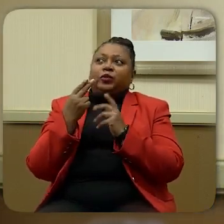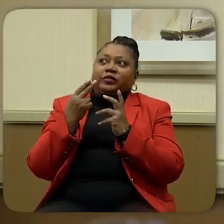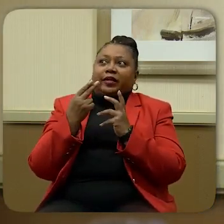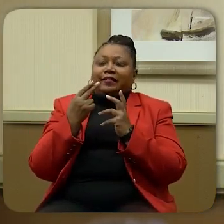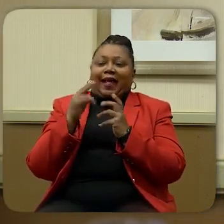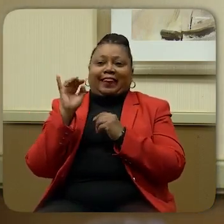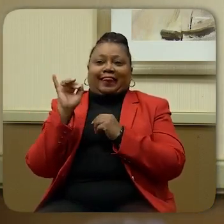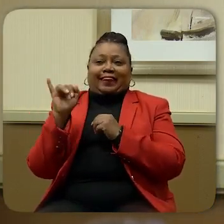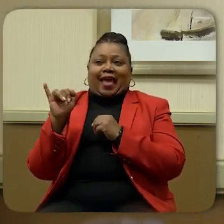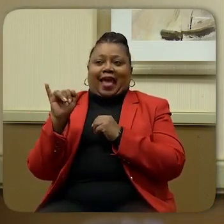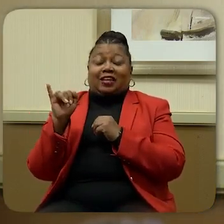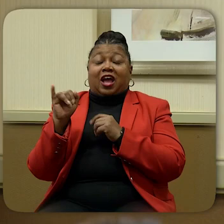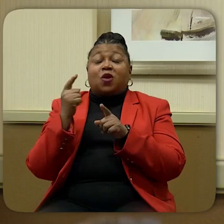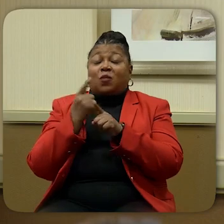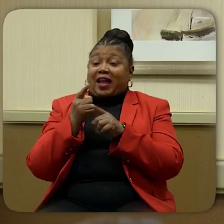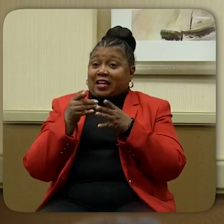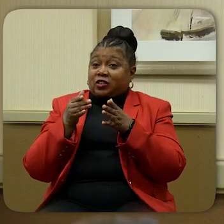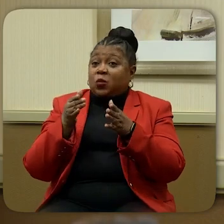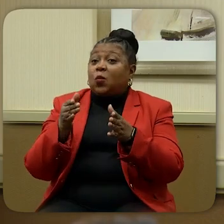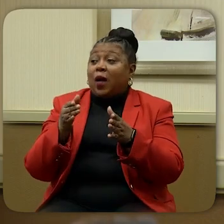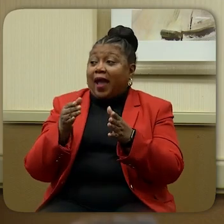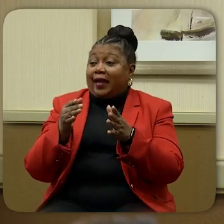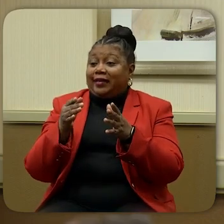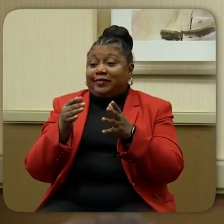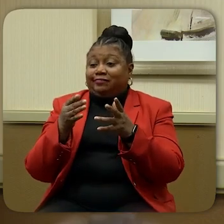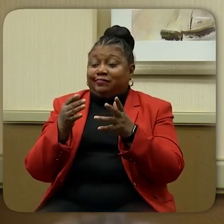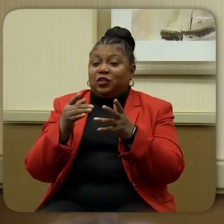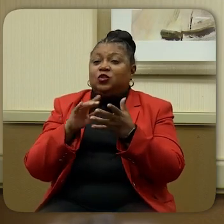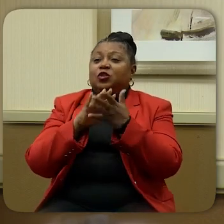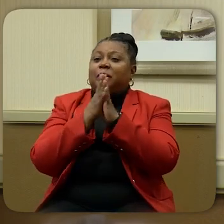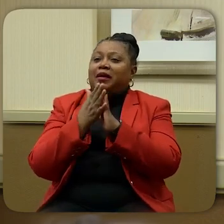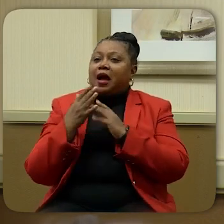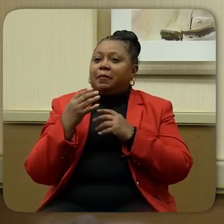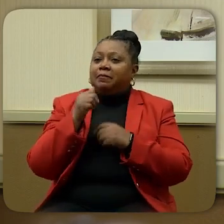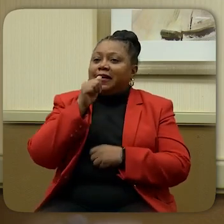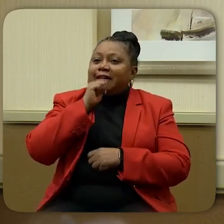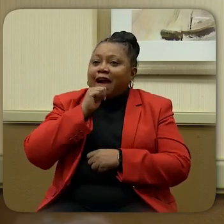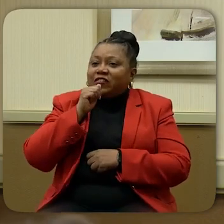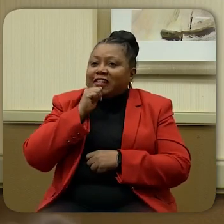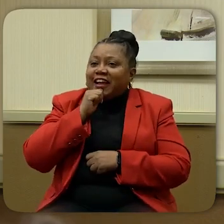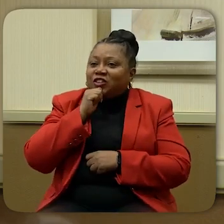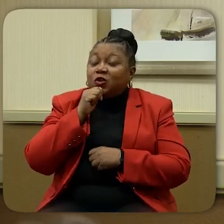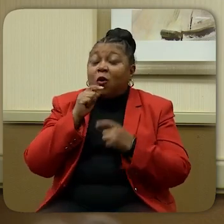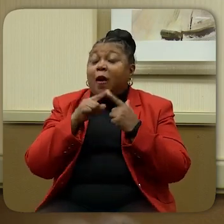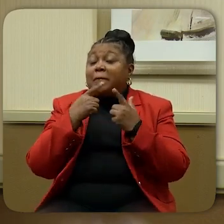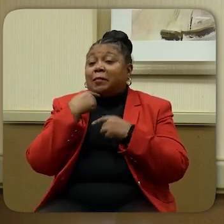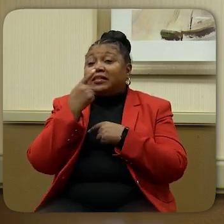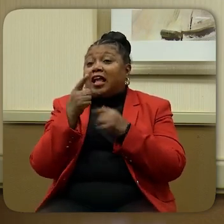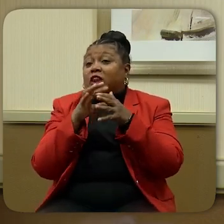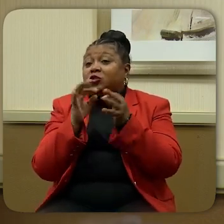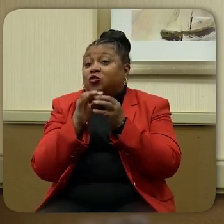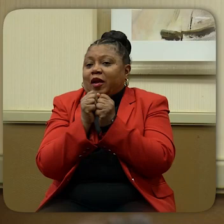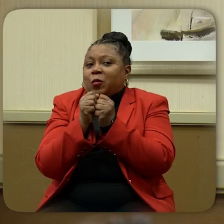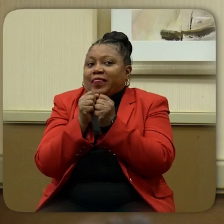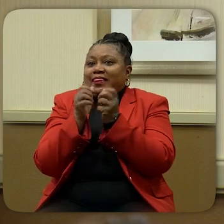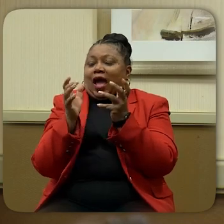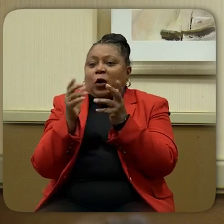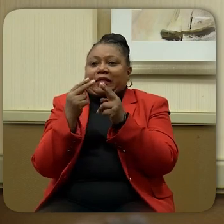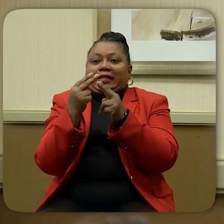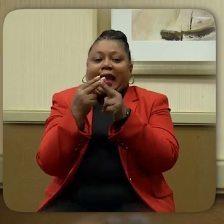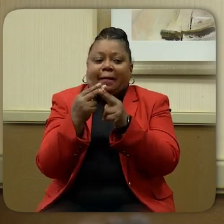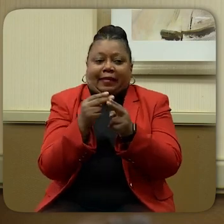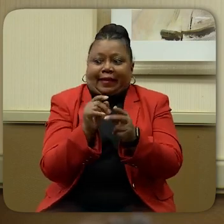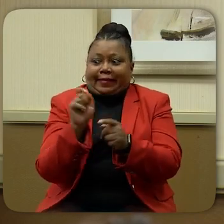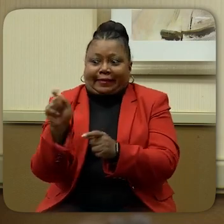use that right as a way to be confidential or maybe to tell a story without